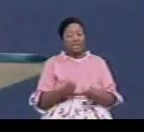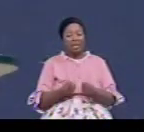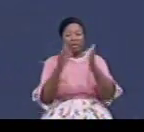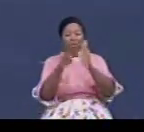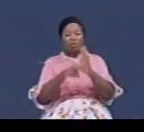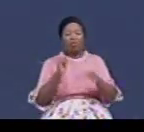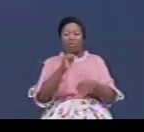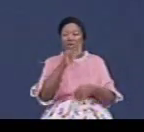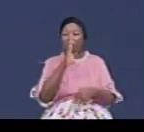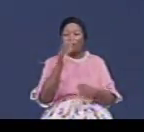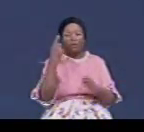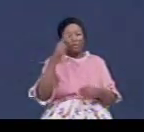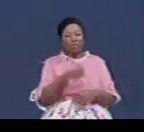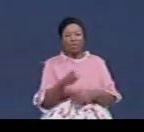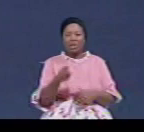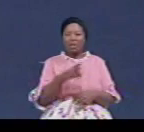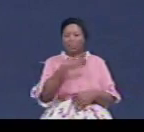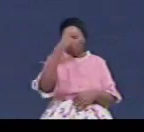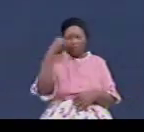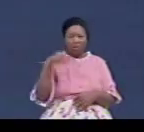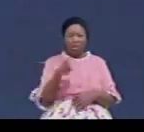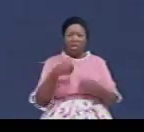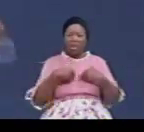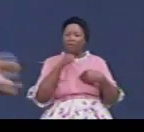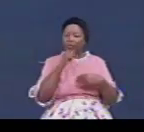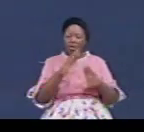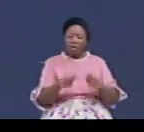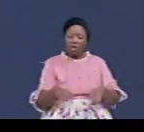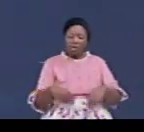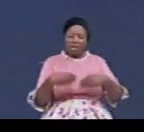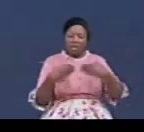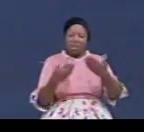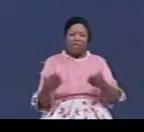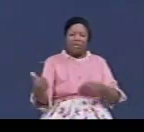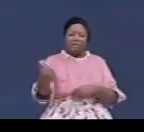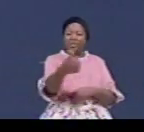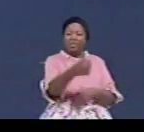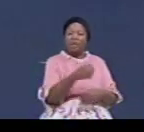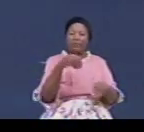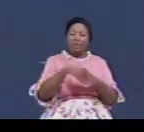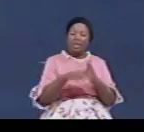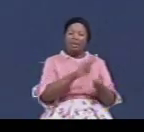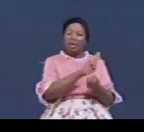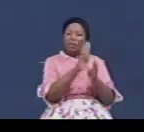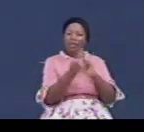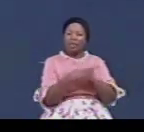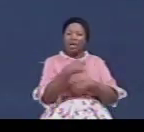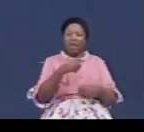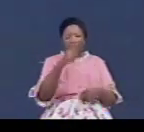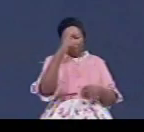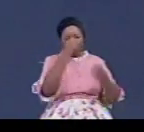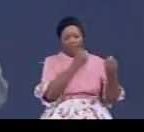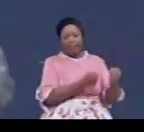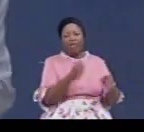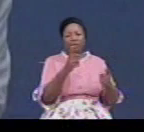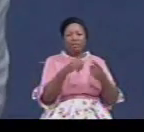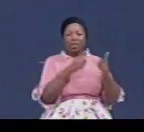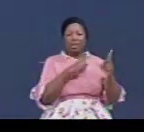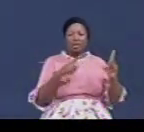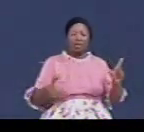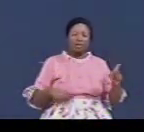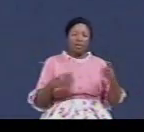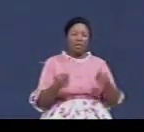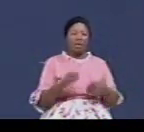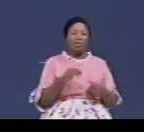not given themselves in repentance and faith unto the Lord. And we're coming to